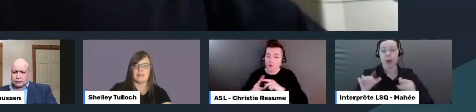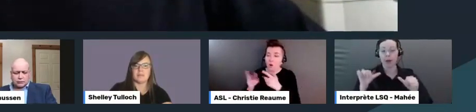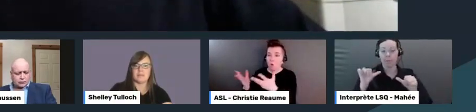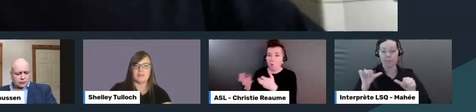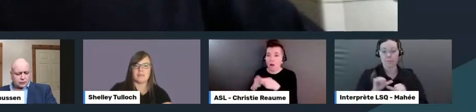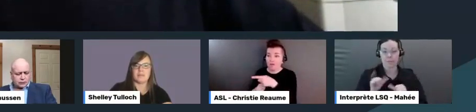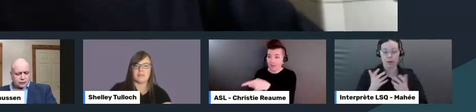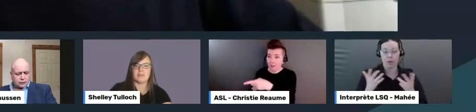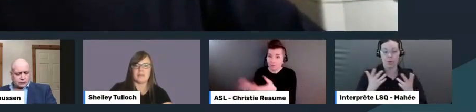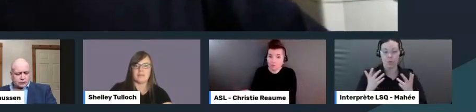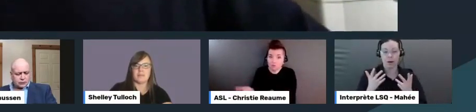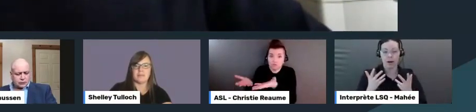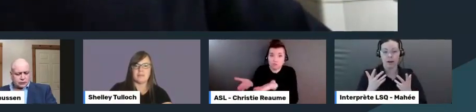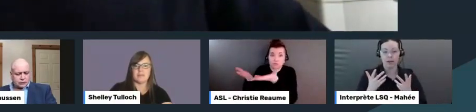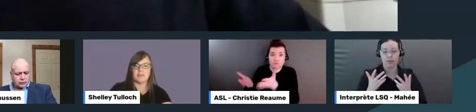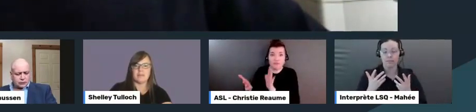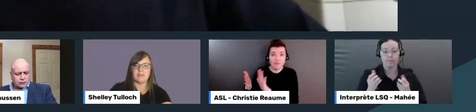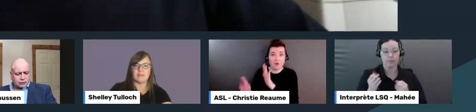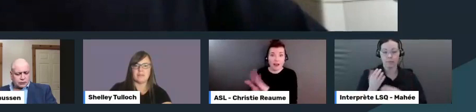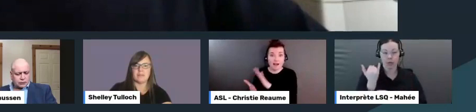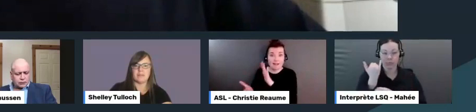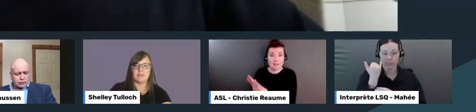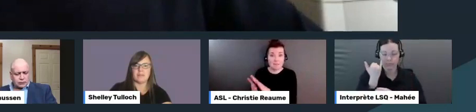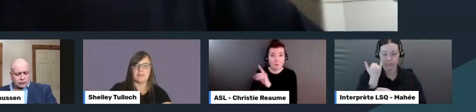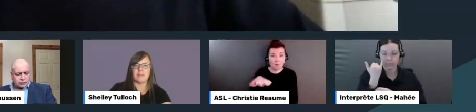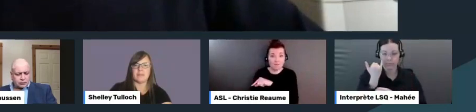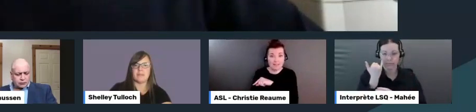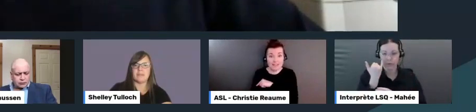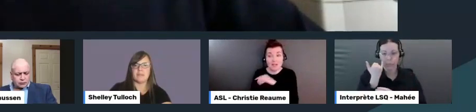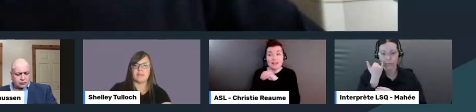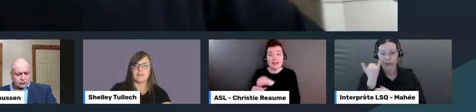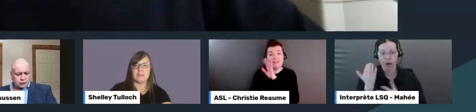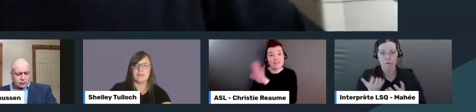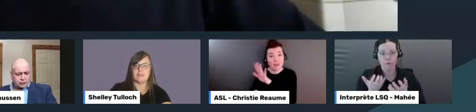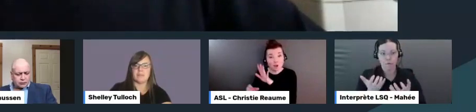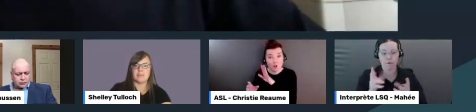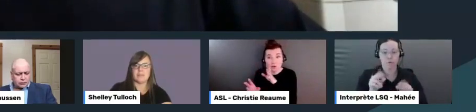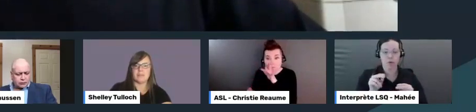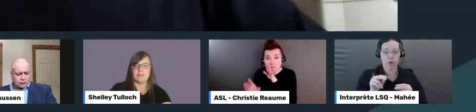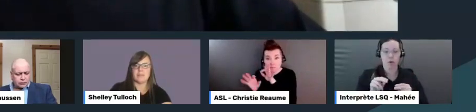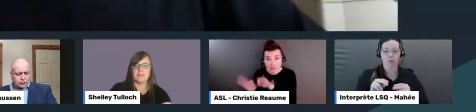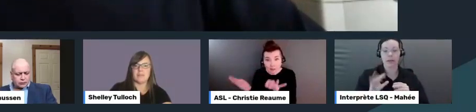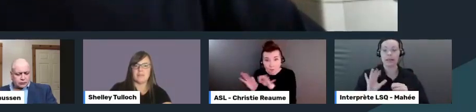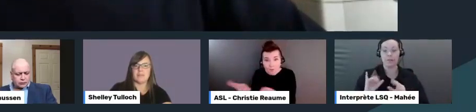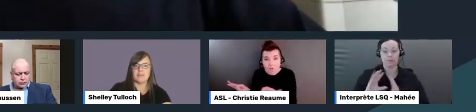their academic qualifications in their own language, rooted in their own culture.